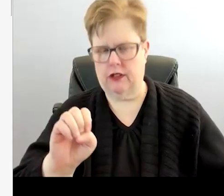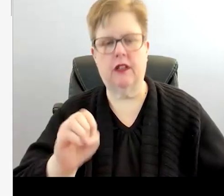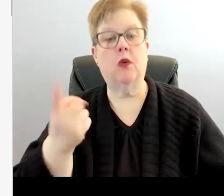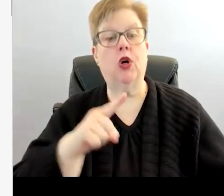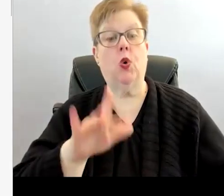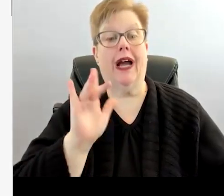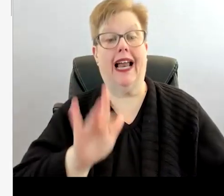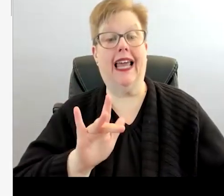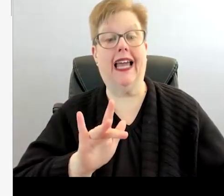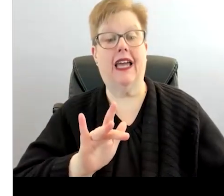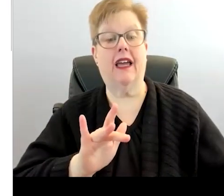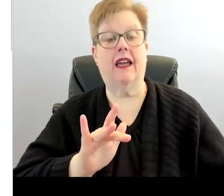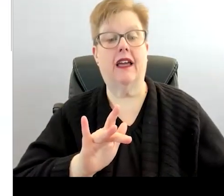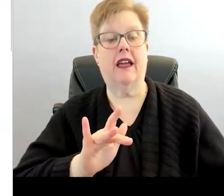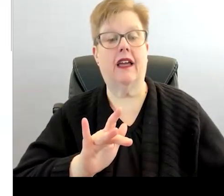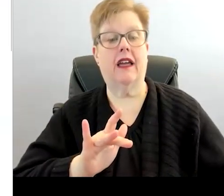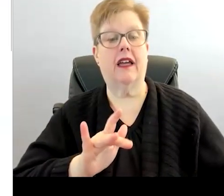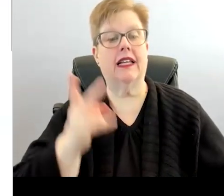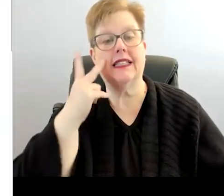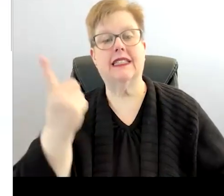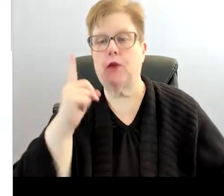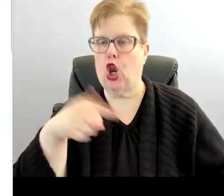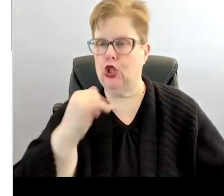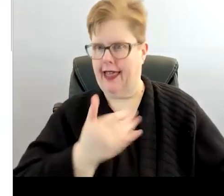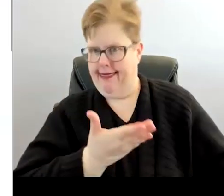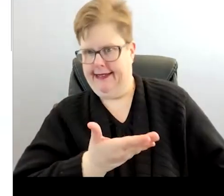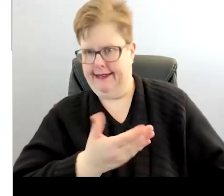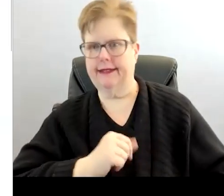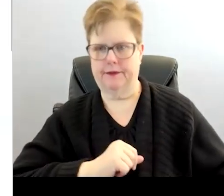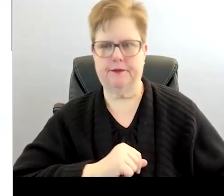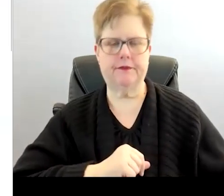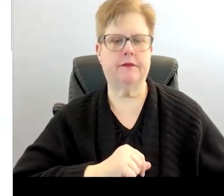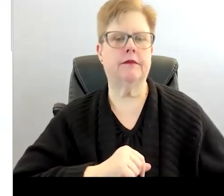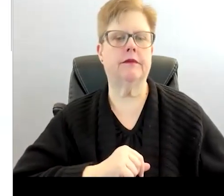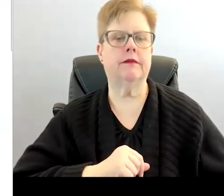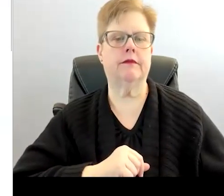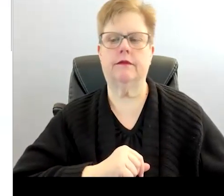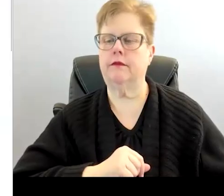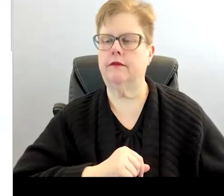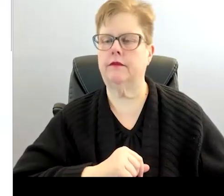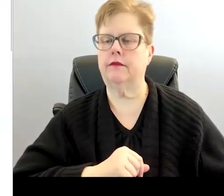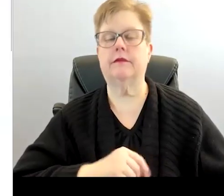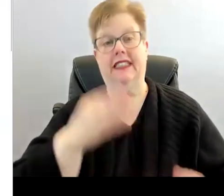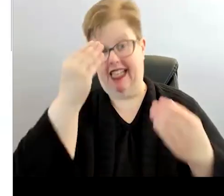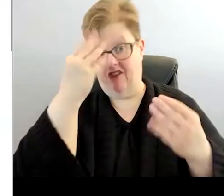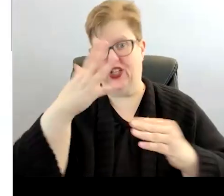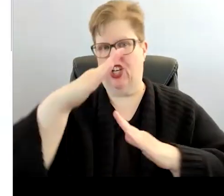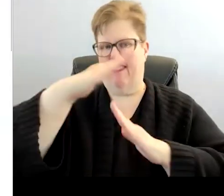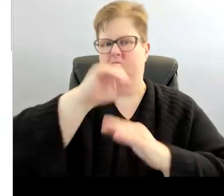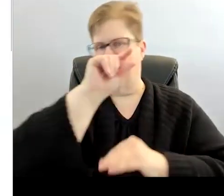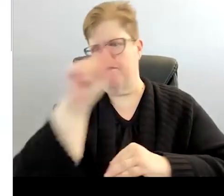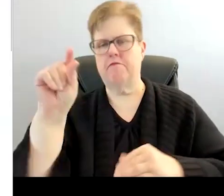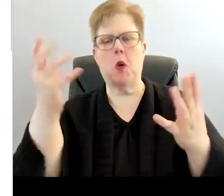it, you will see something that looks like this. So information at the very top about what